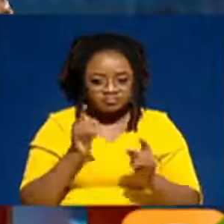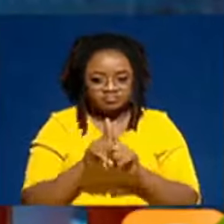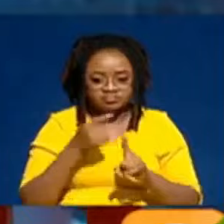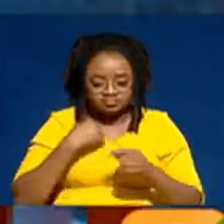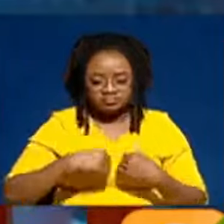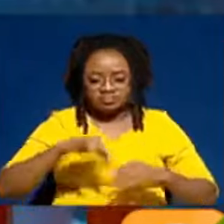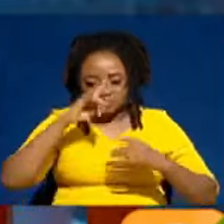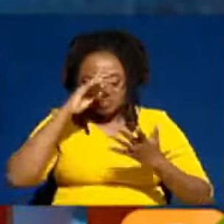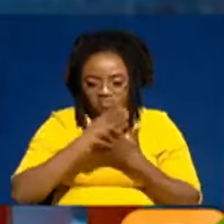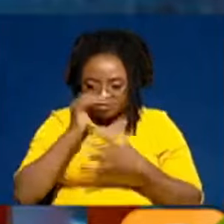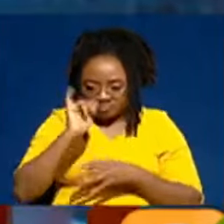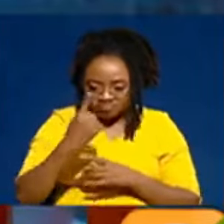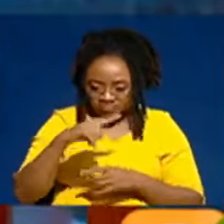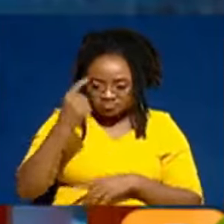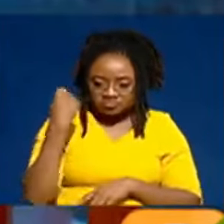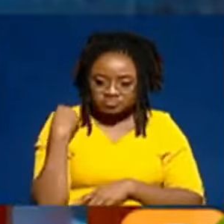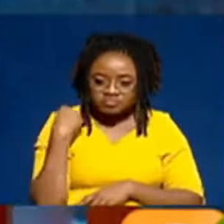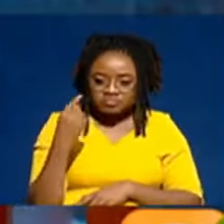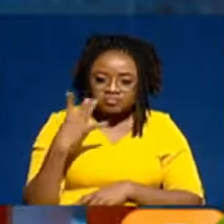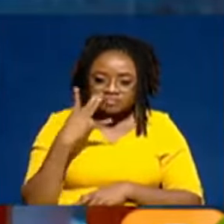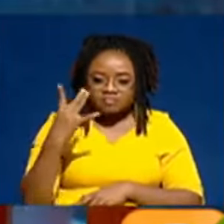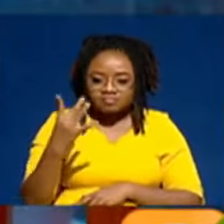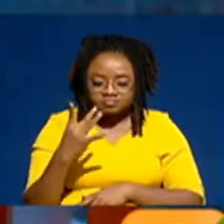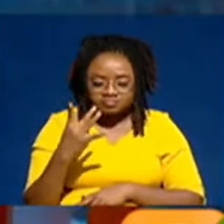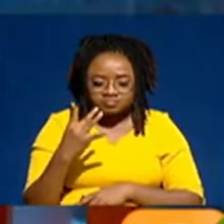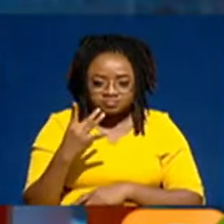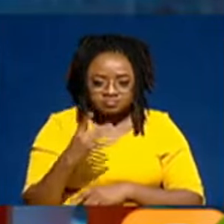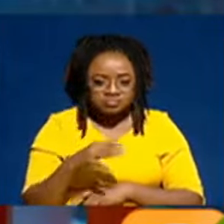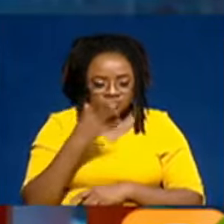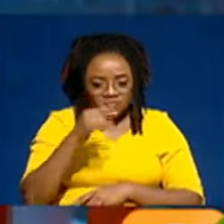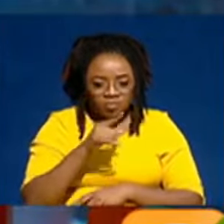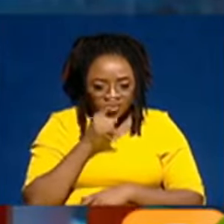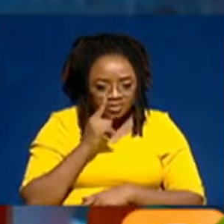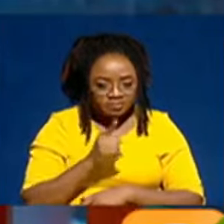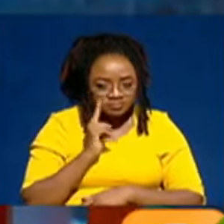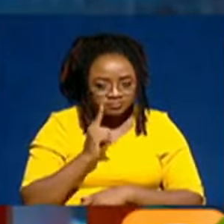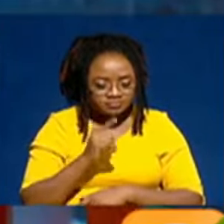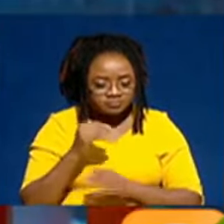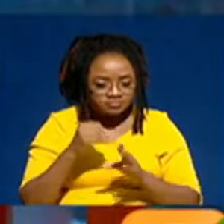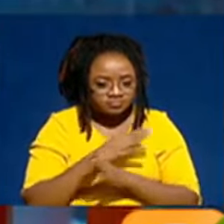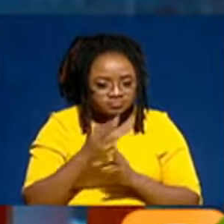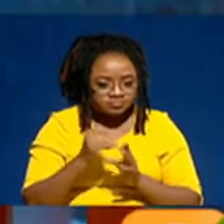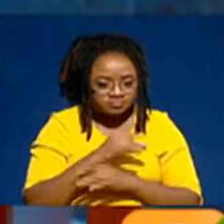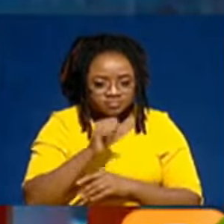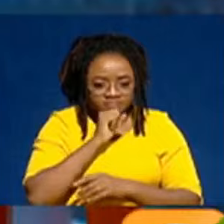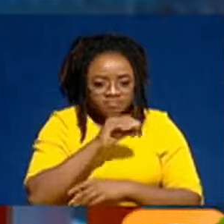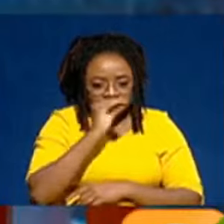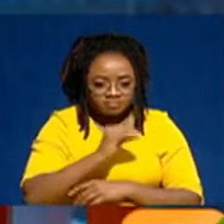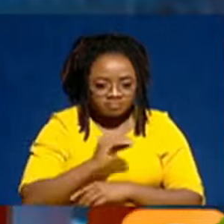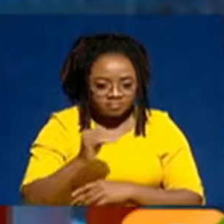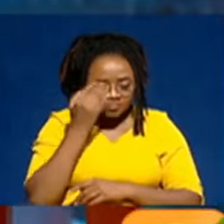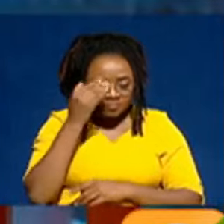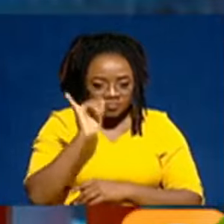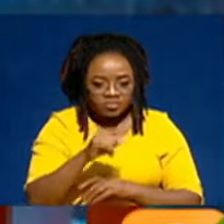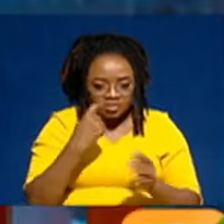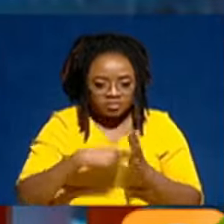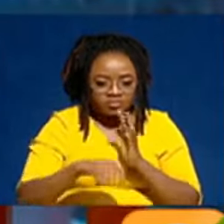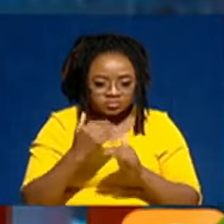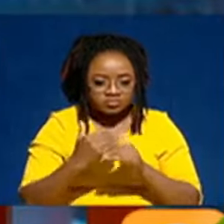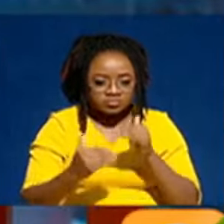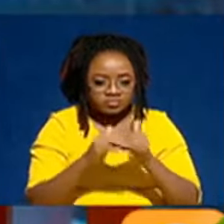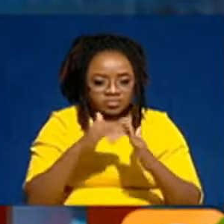because the land in this country called Kenya, over 50% of the cost of building a house is